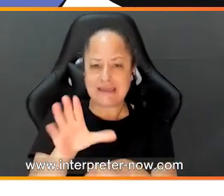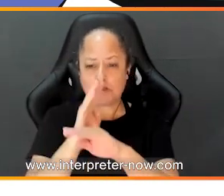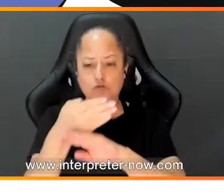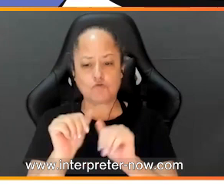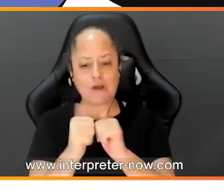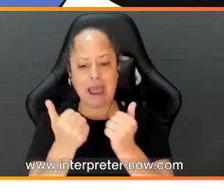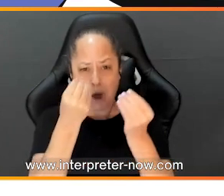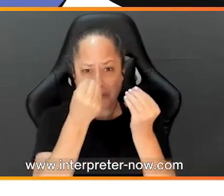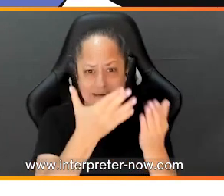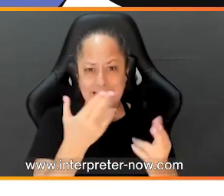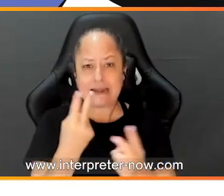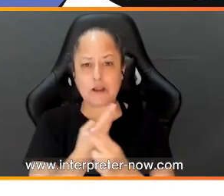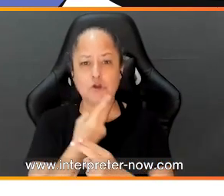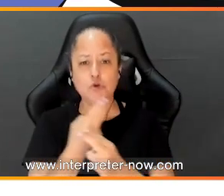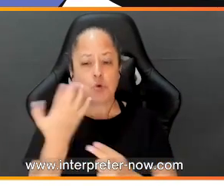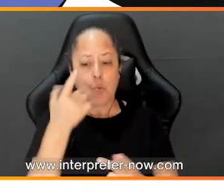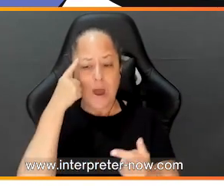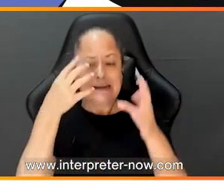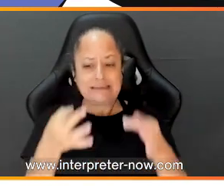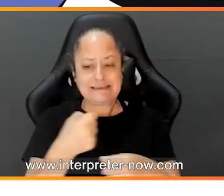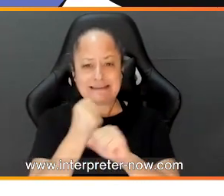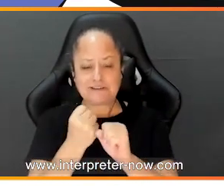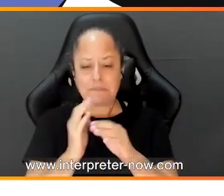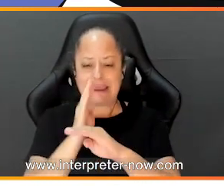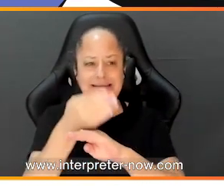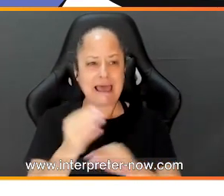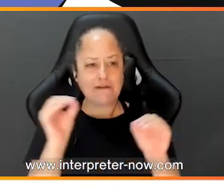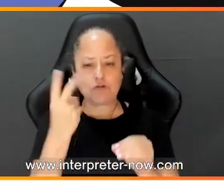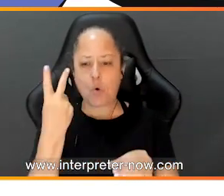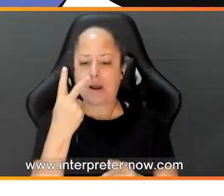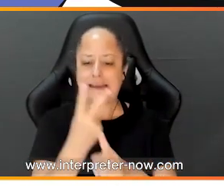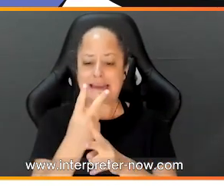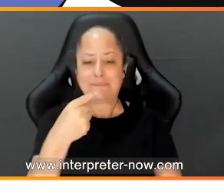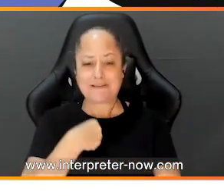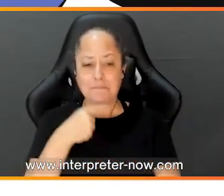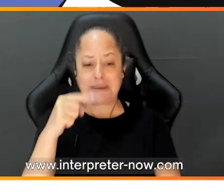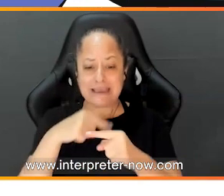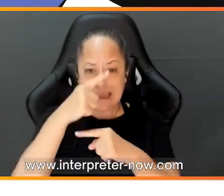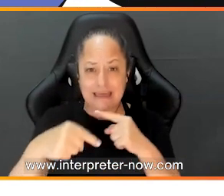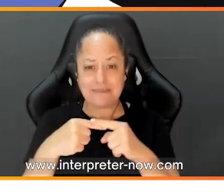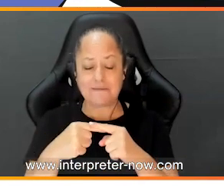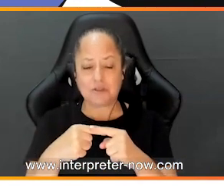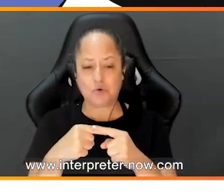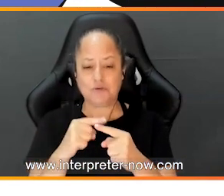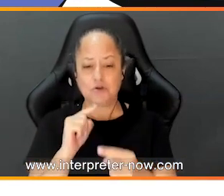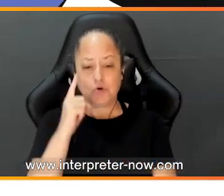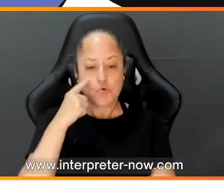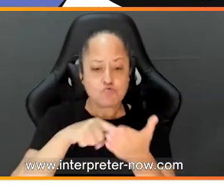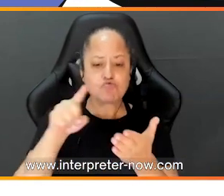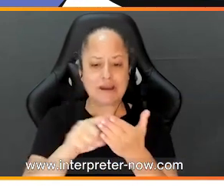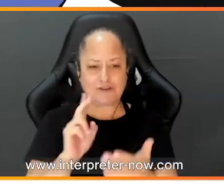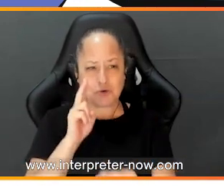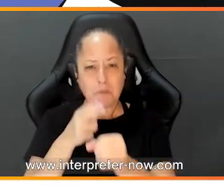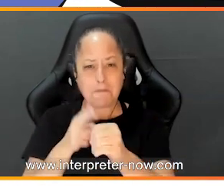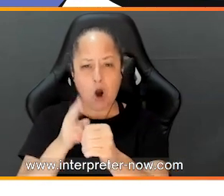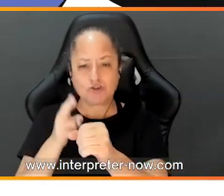them in exchange of sometimes nothing or a gift card, $25, $50.